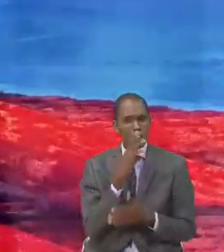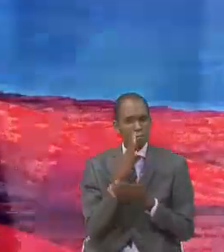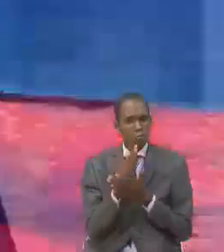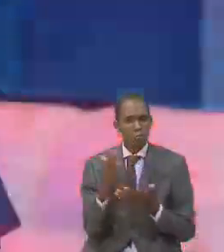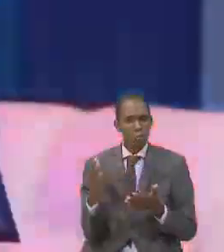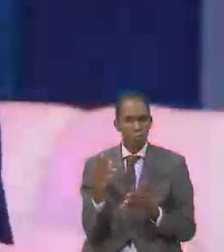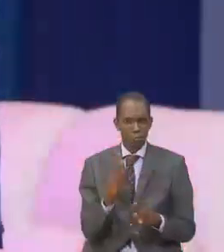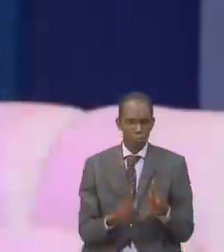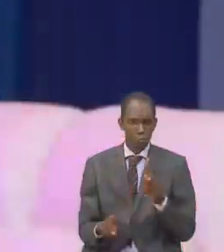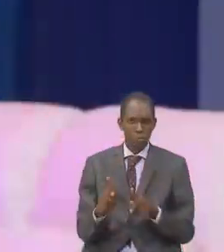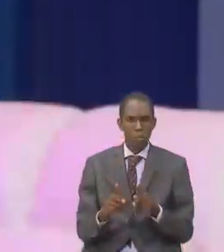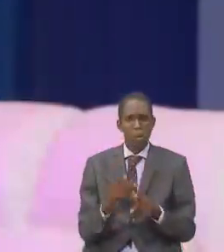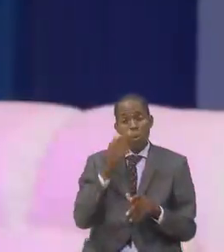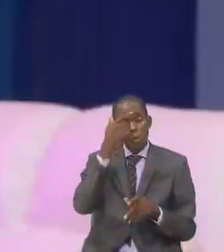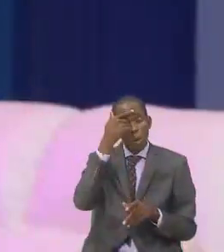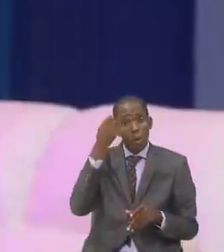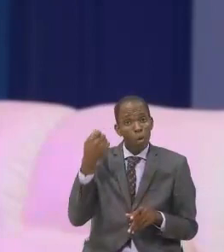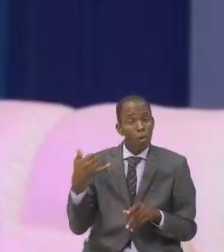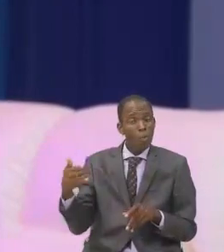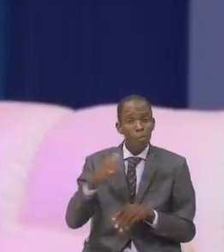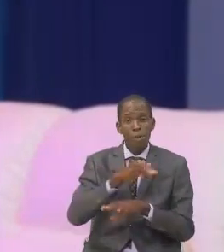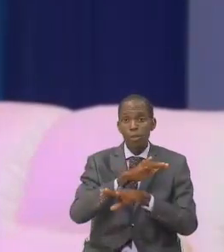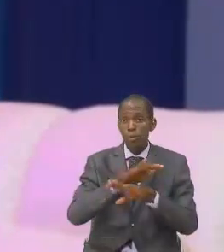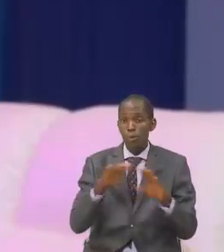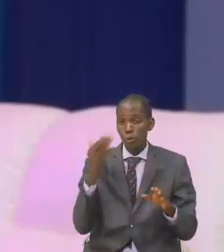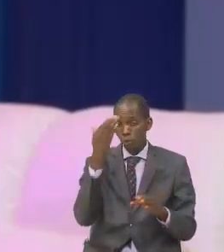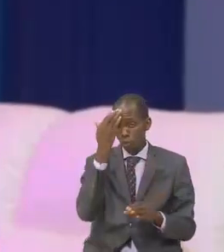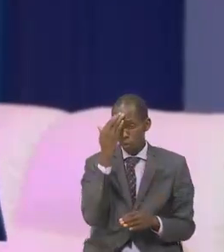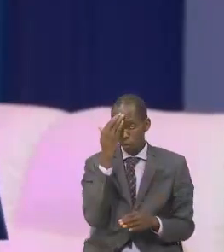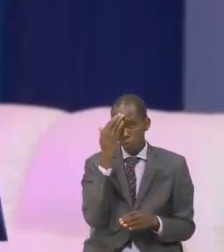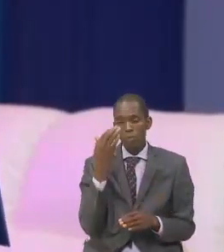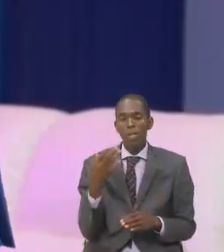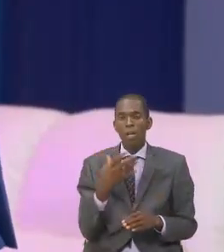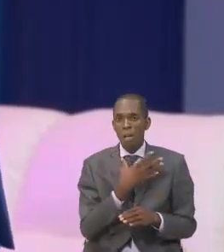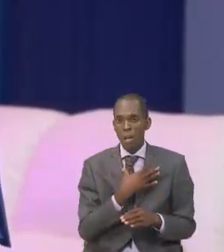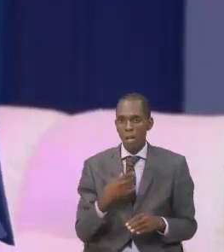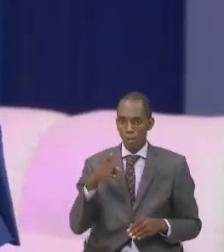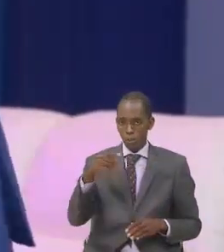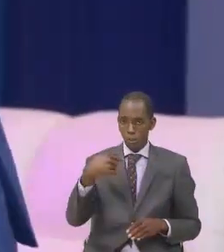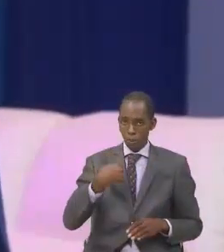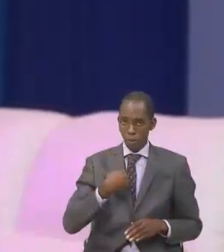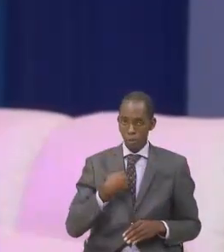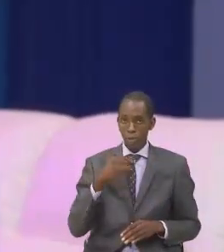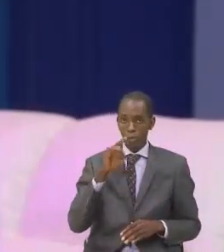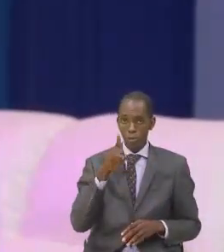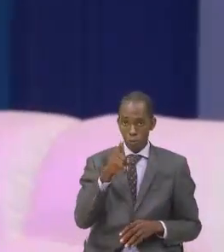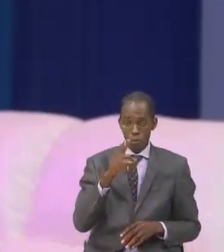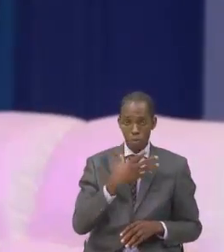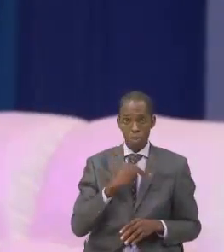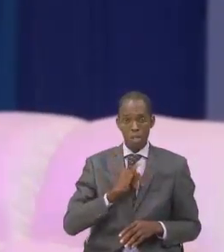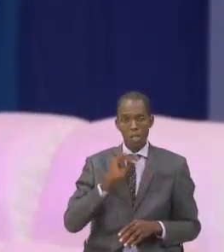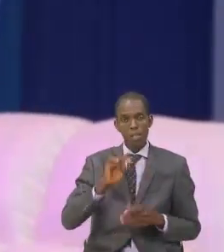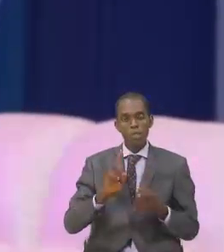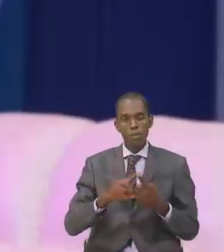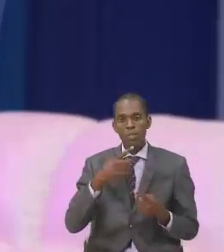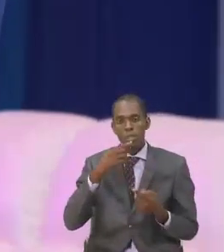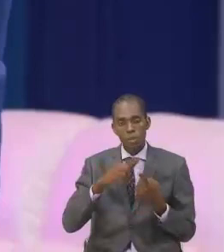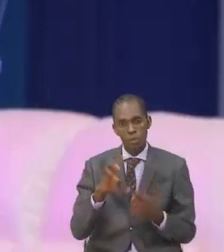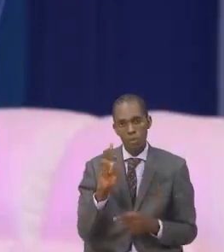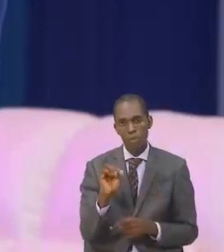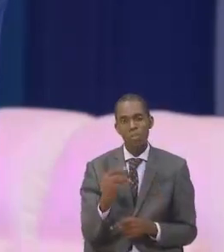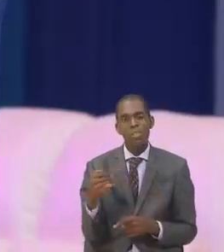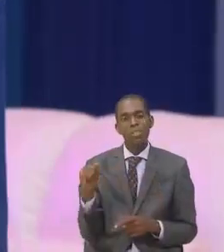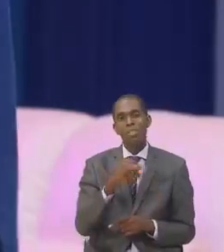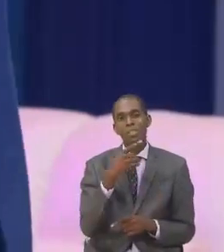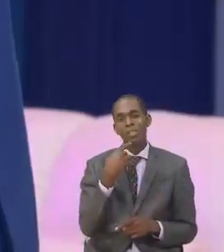own nation. You know, there are people that think because they don't know, they don't understand. And we need to tell them, you